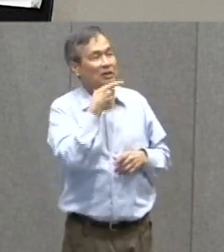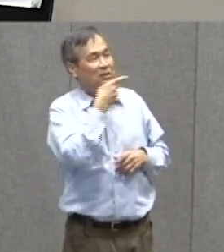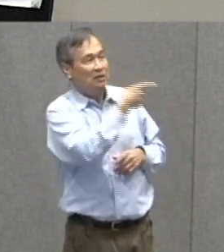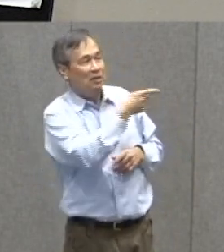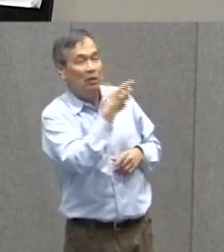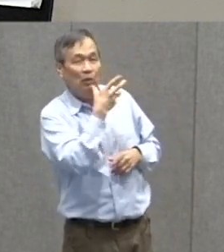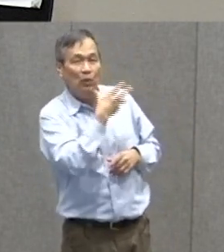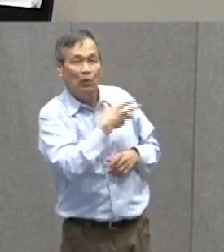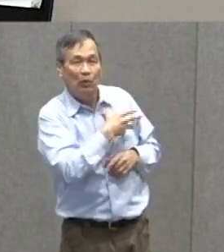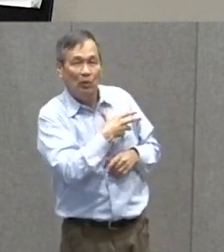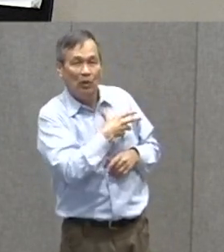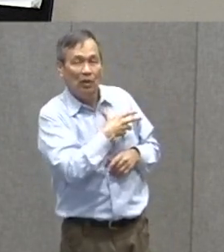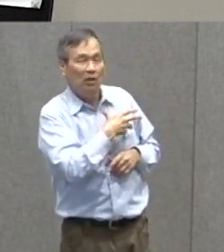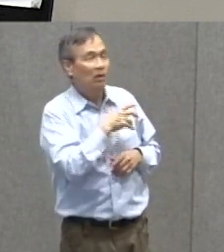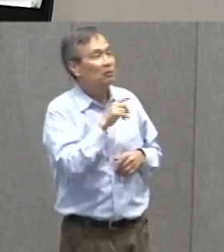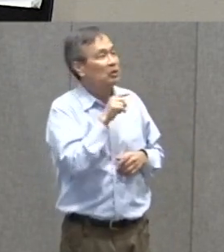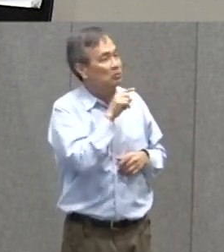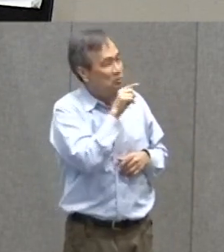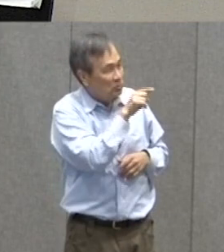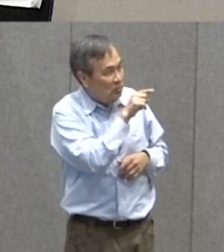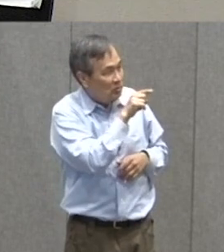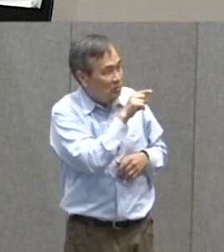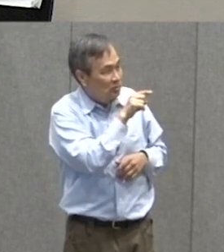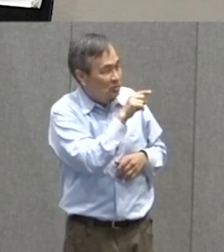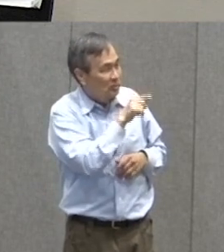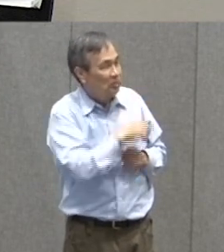she looking